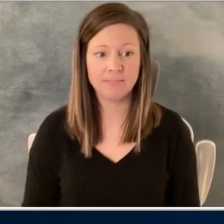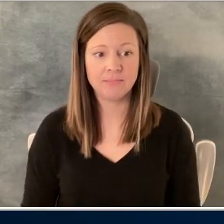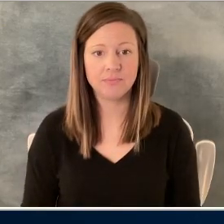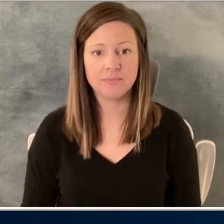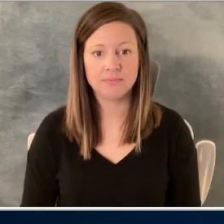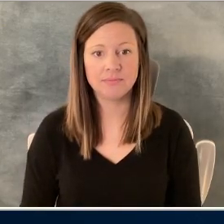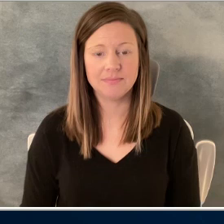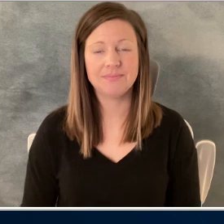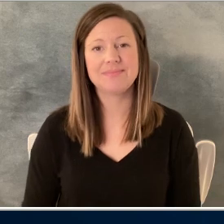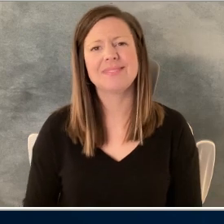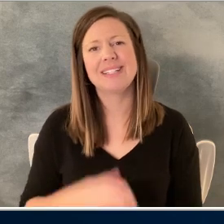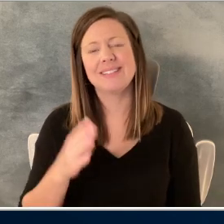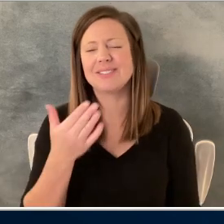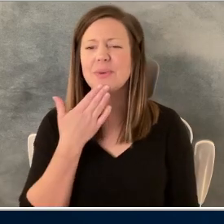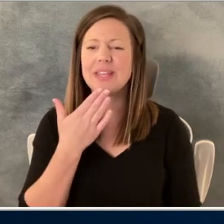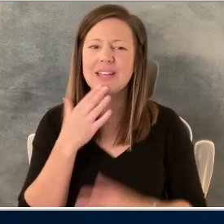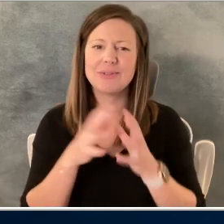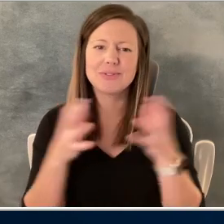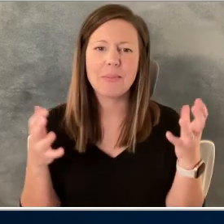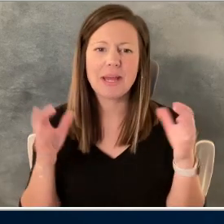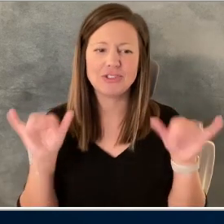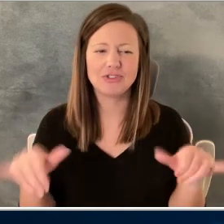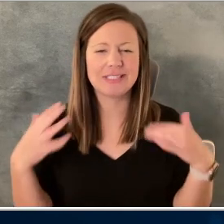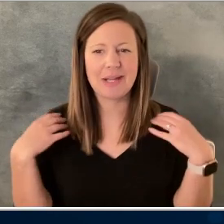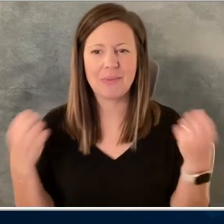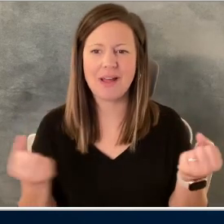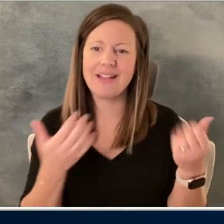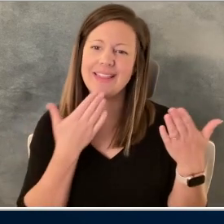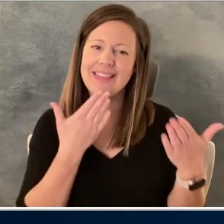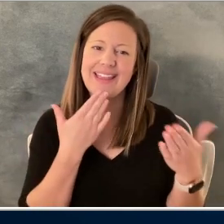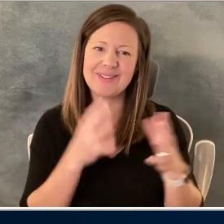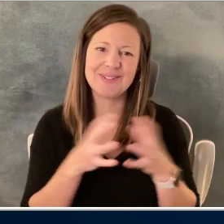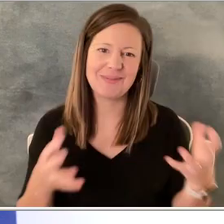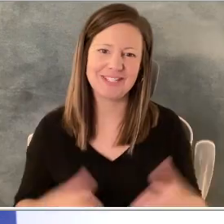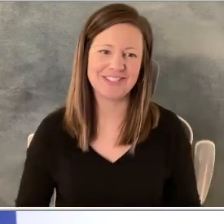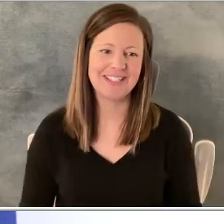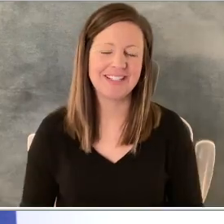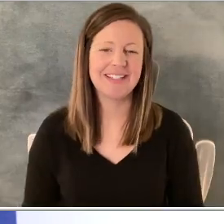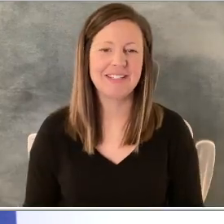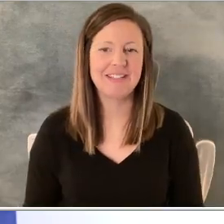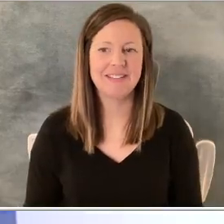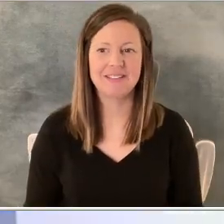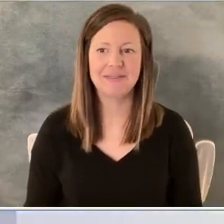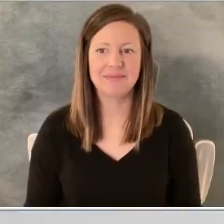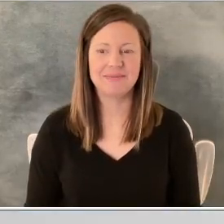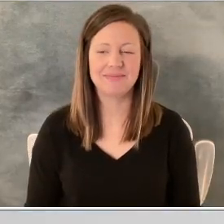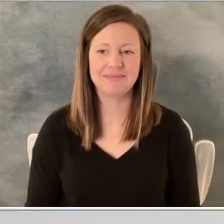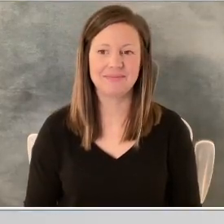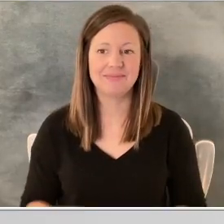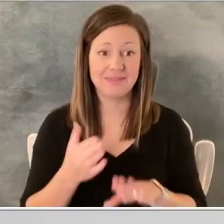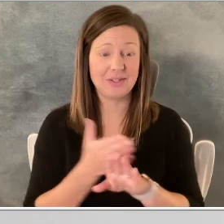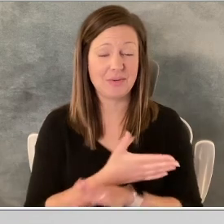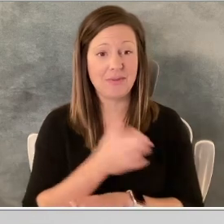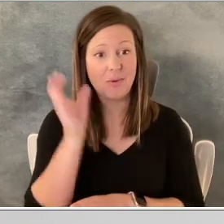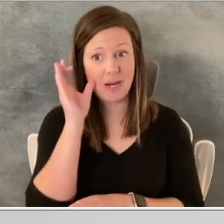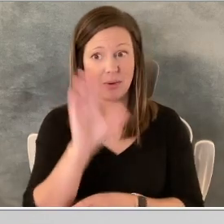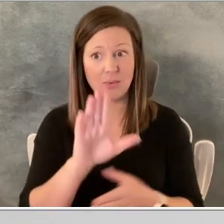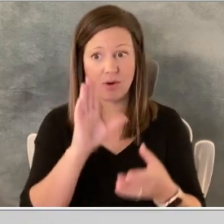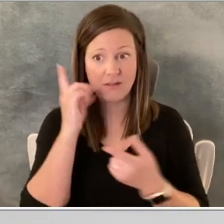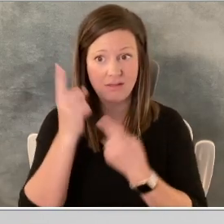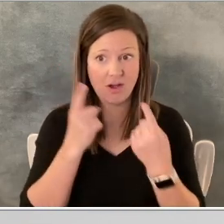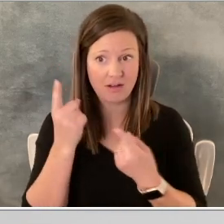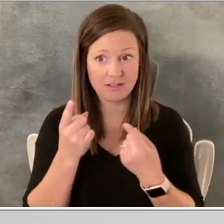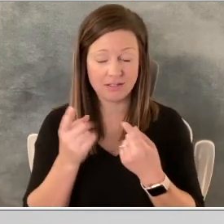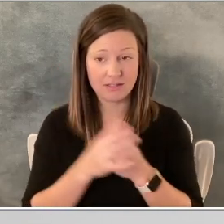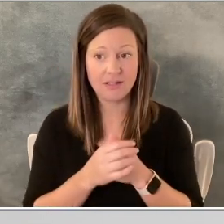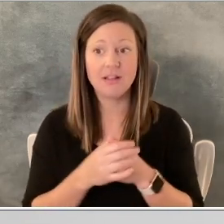Ken, thank you so much, and be well. Thank you so much. Well, before we hear thoughts from you, I'm going to do a little run through some of the things